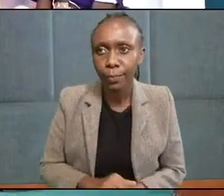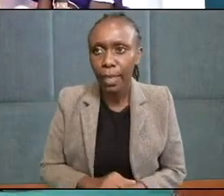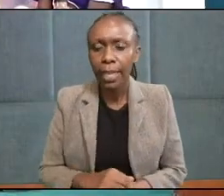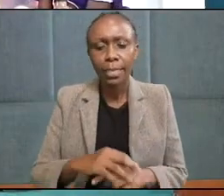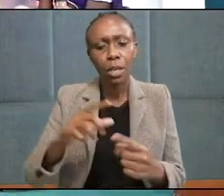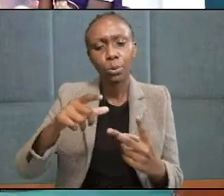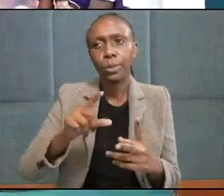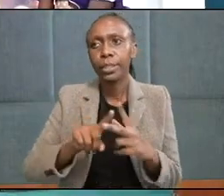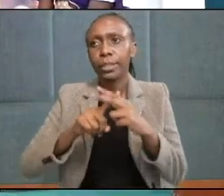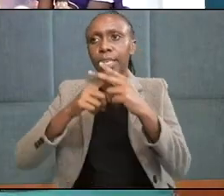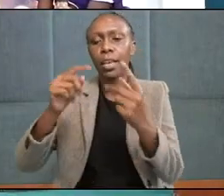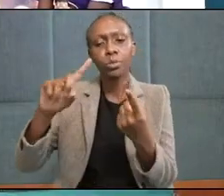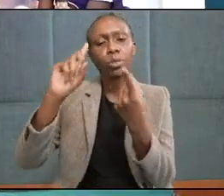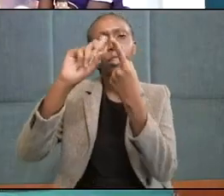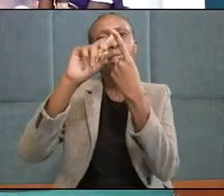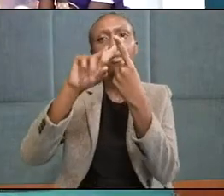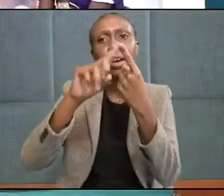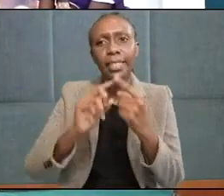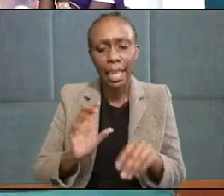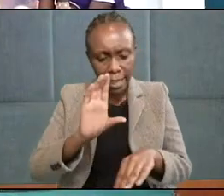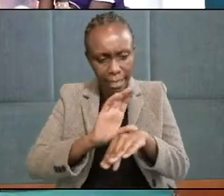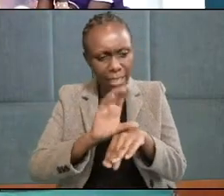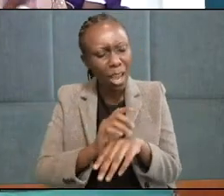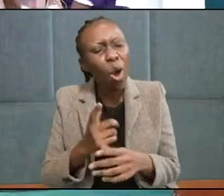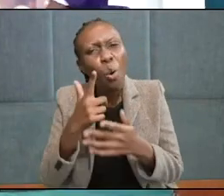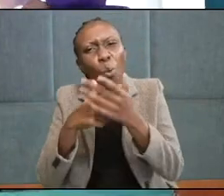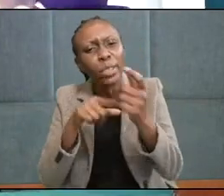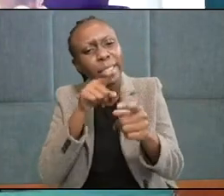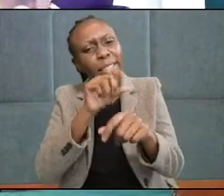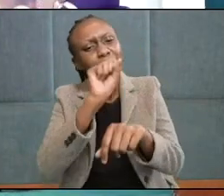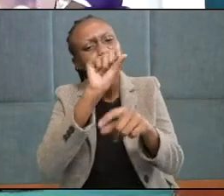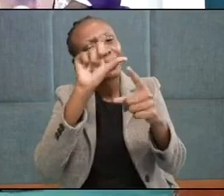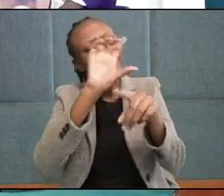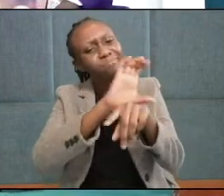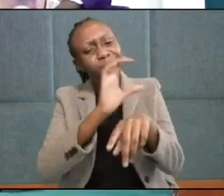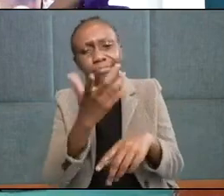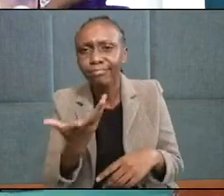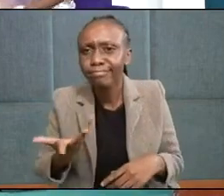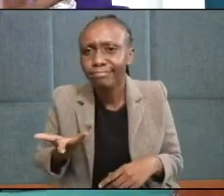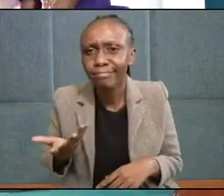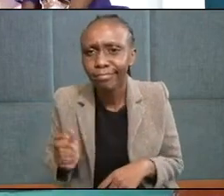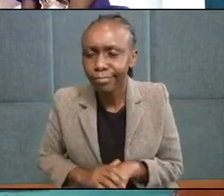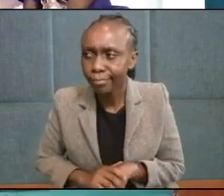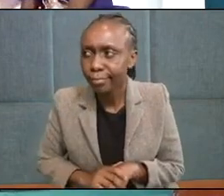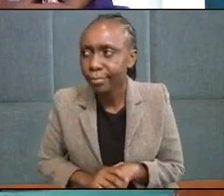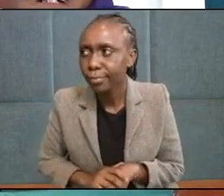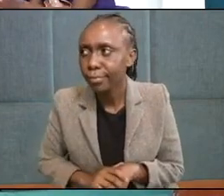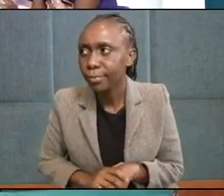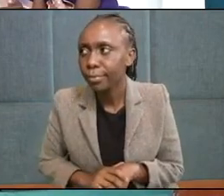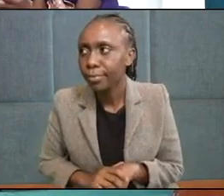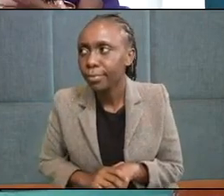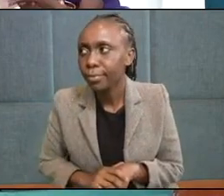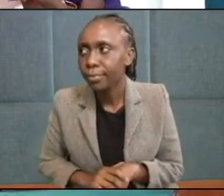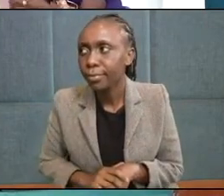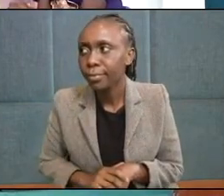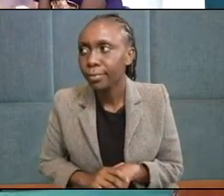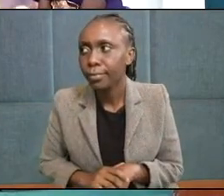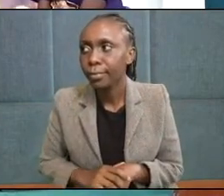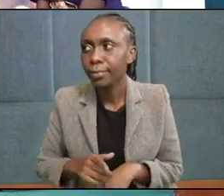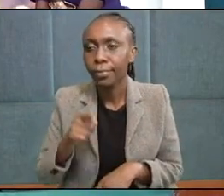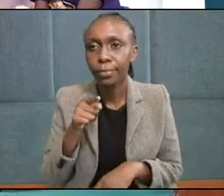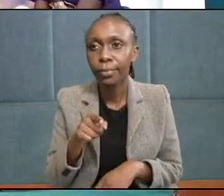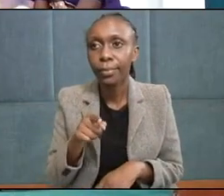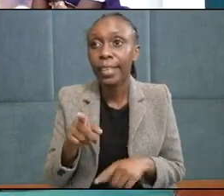place, to the synagogue. What is a synagogue? Yes, Layla? A synagogue is like